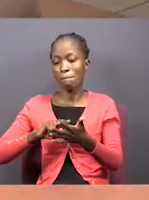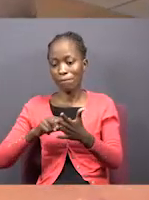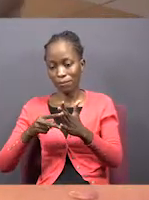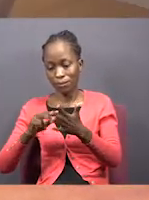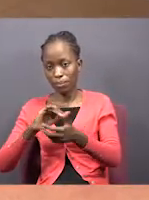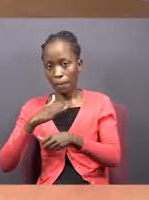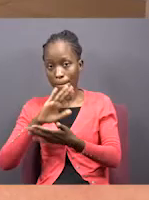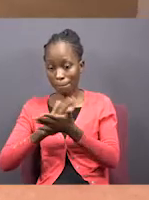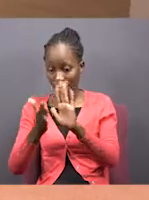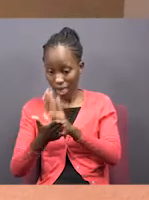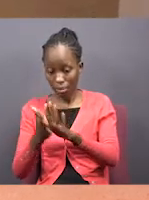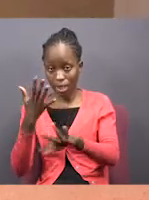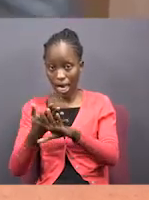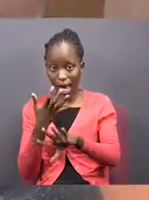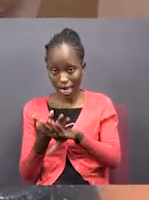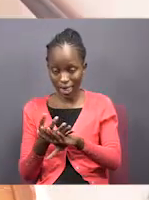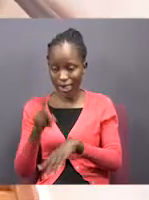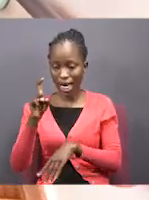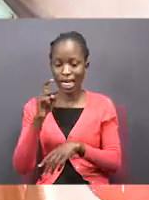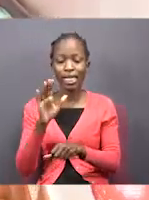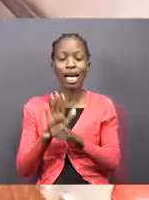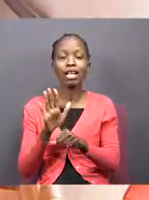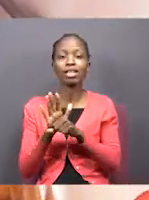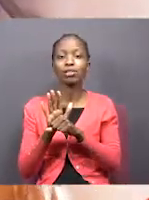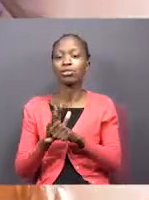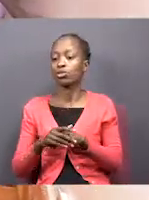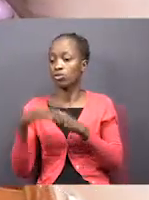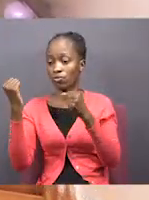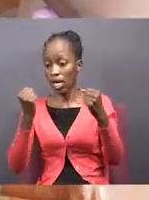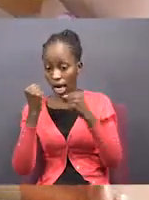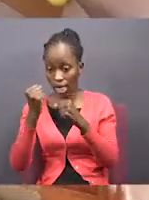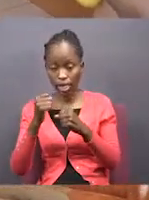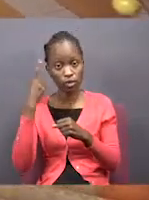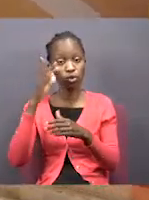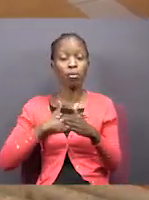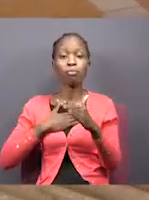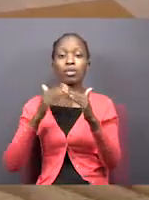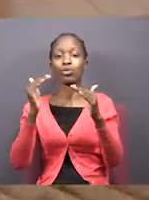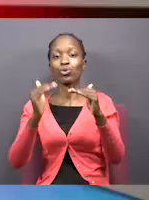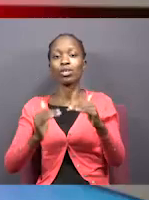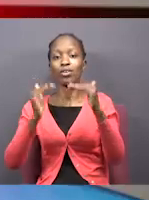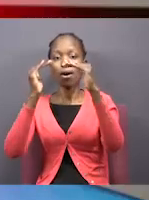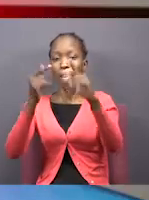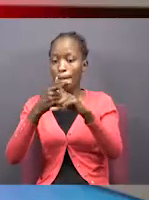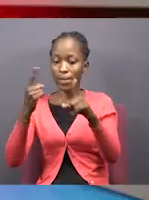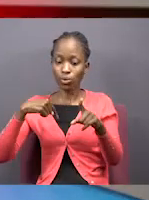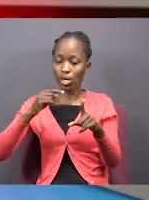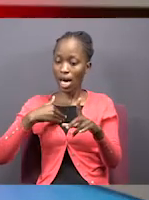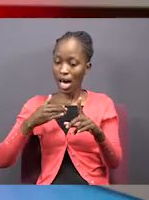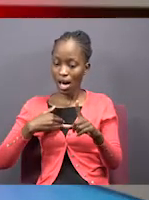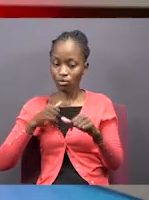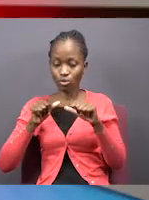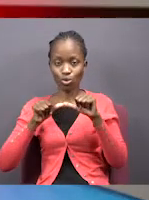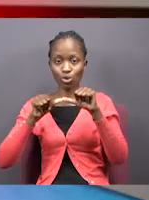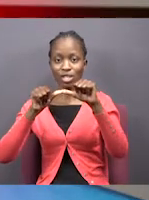moving. We have to keep moving to the next level. Let's go, let's go. We have to keep